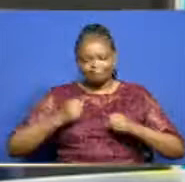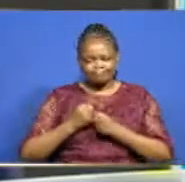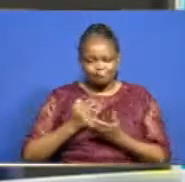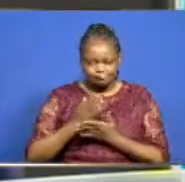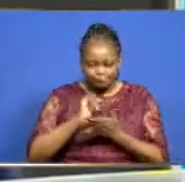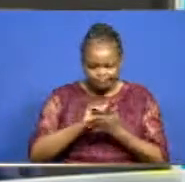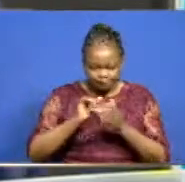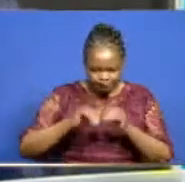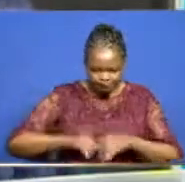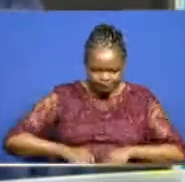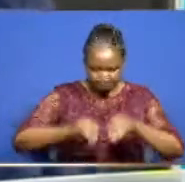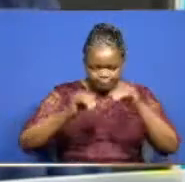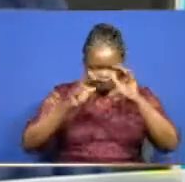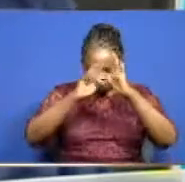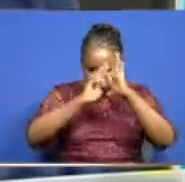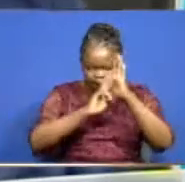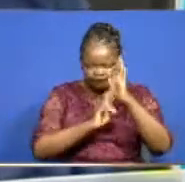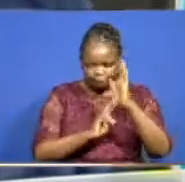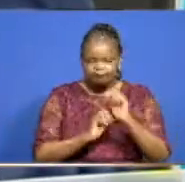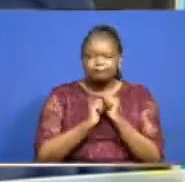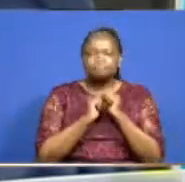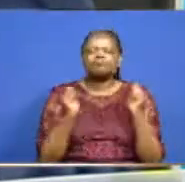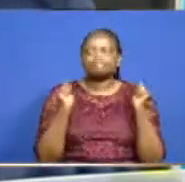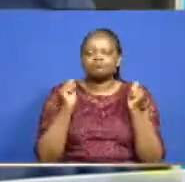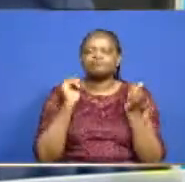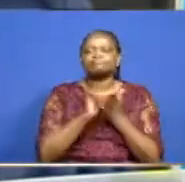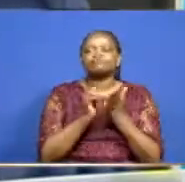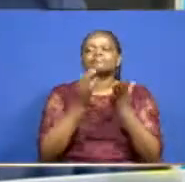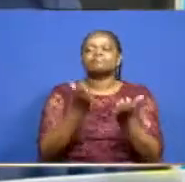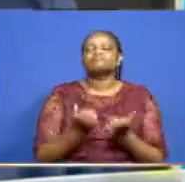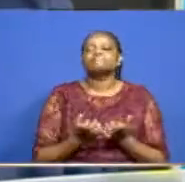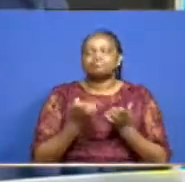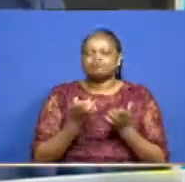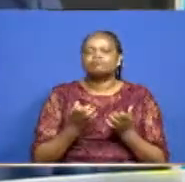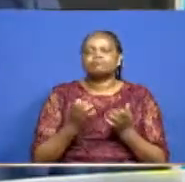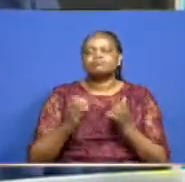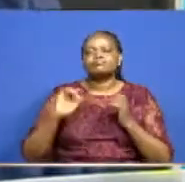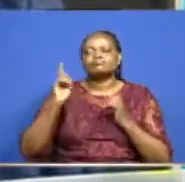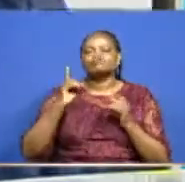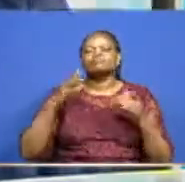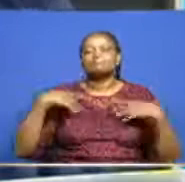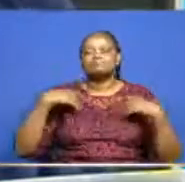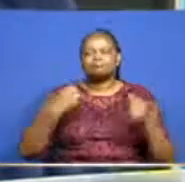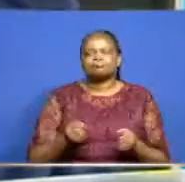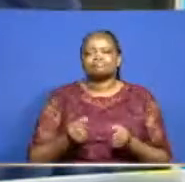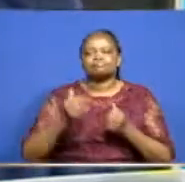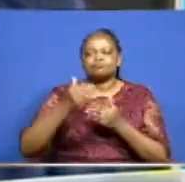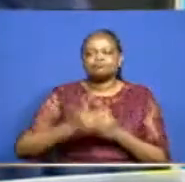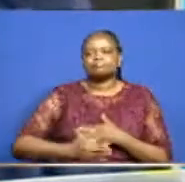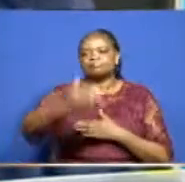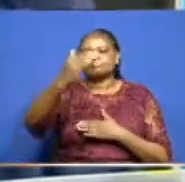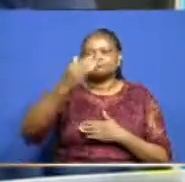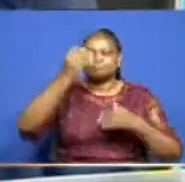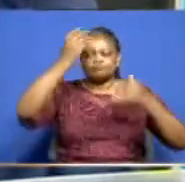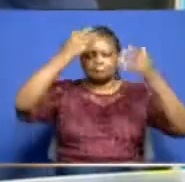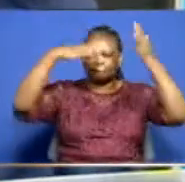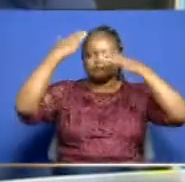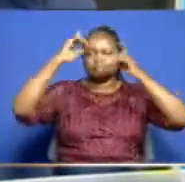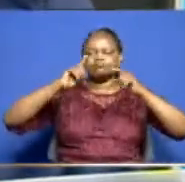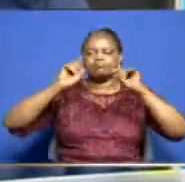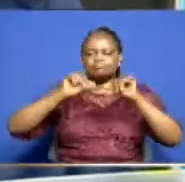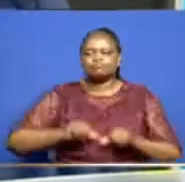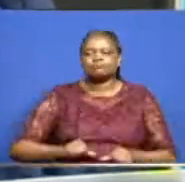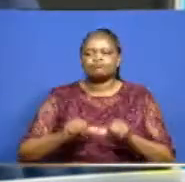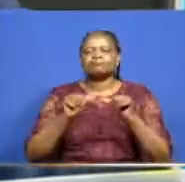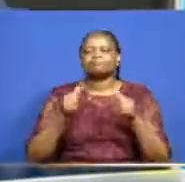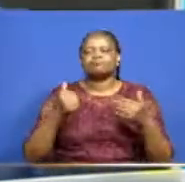the issued protocols that are required by the Ministry of Health. Now, going forward, universities should continue holding